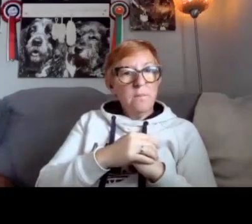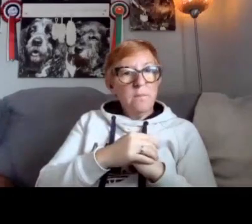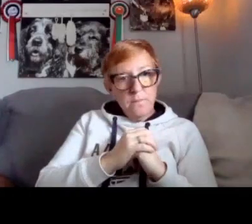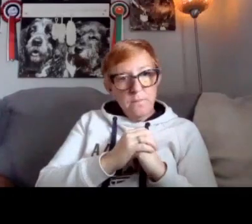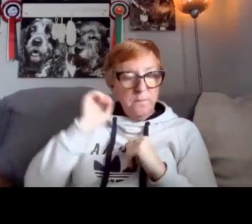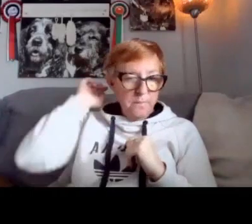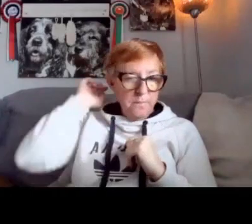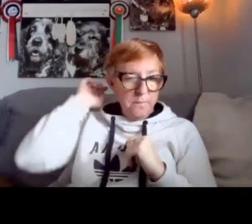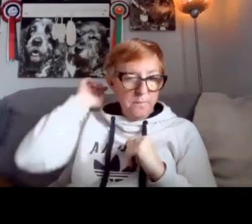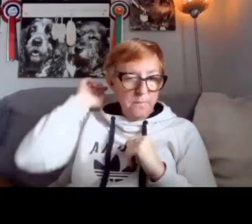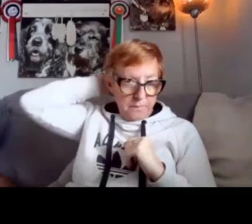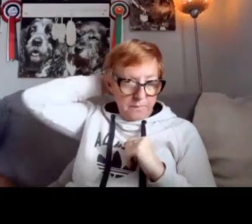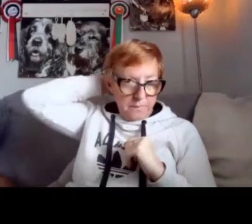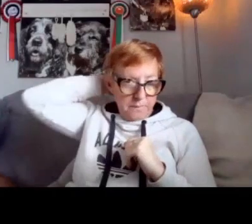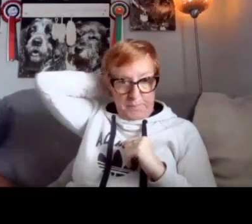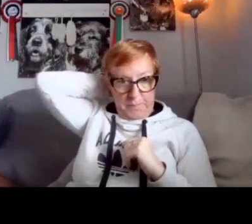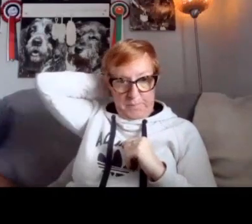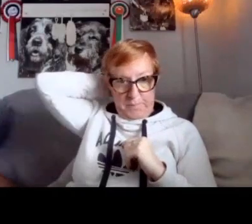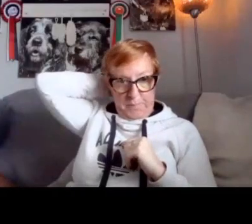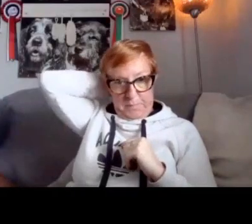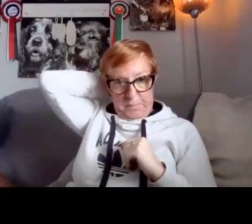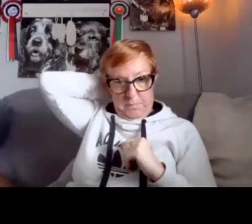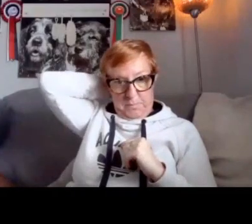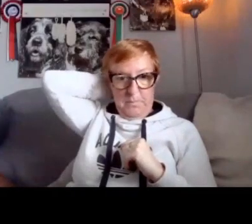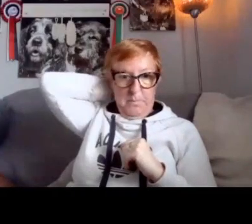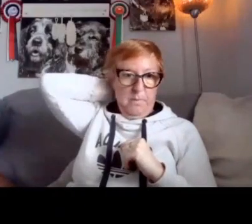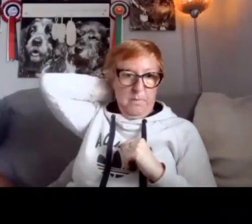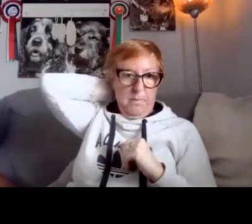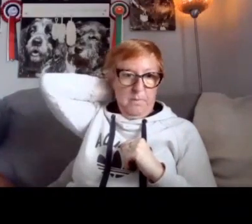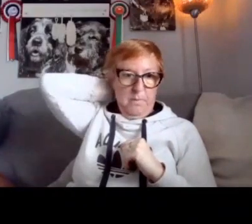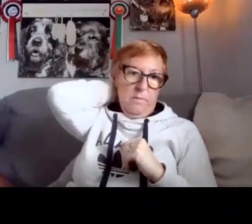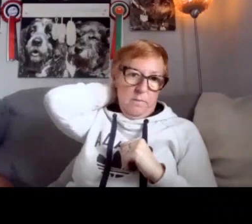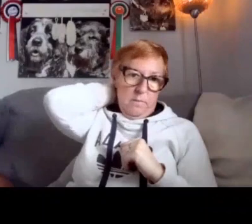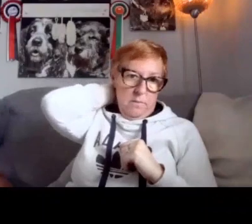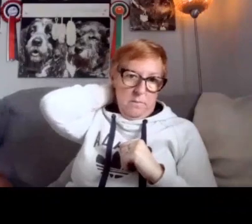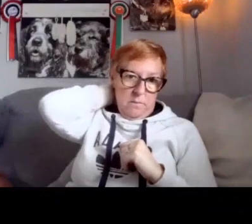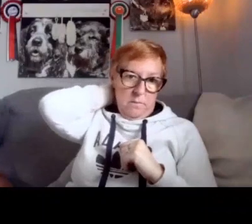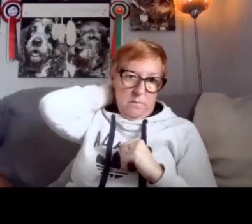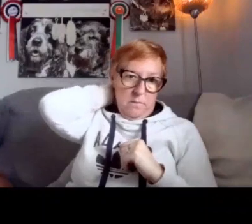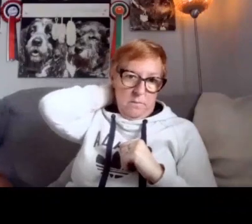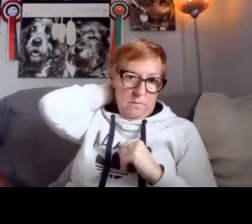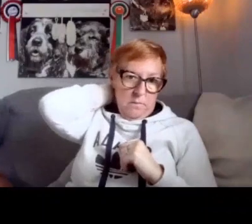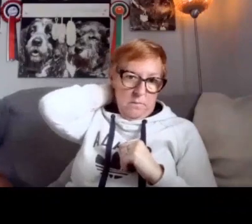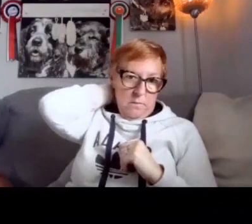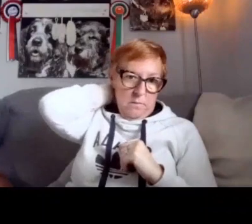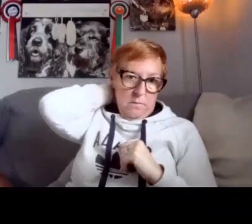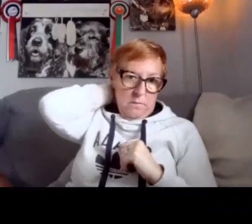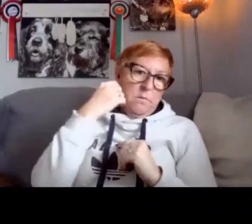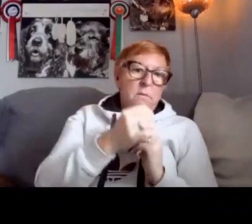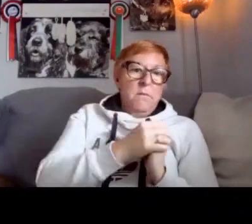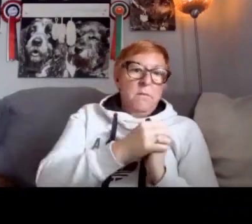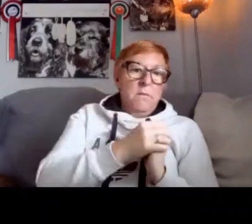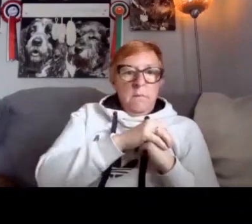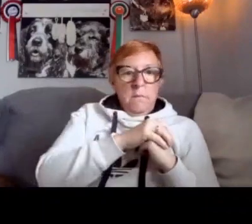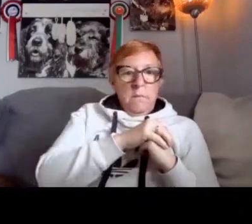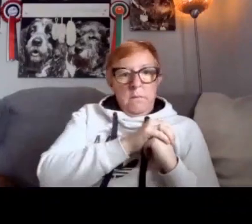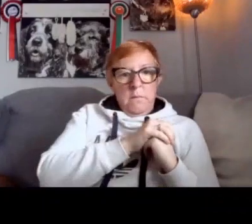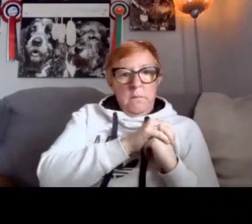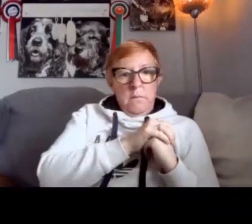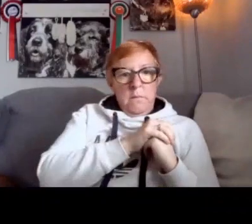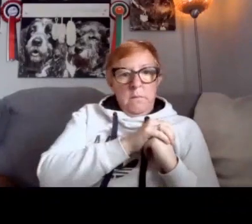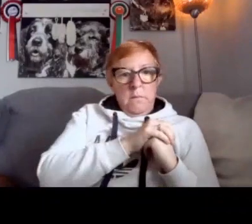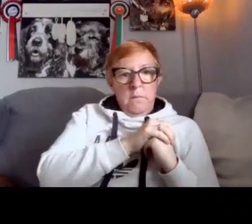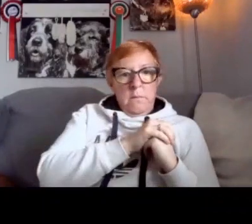Do they have what if they don't have the options? Is there another option for that? So yes, if anybody wants to watch a video and they've got subtitles